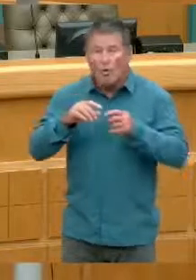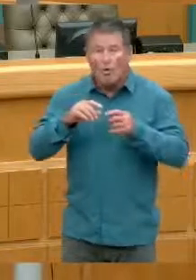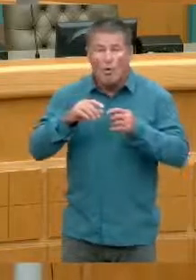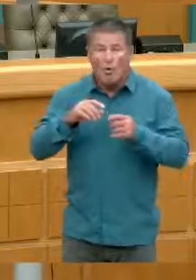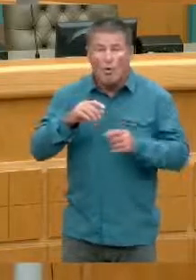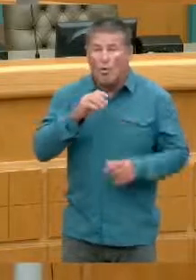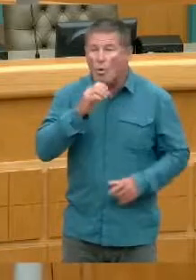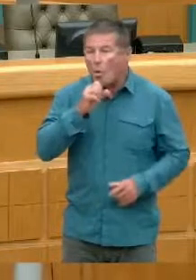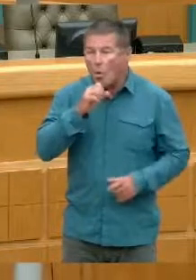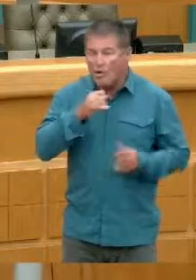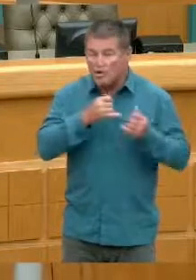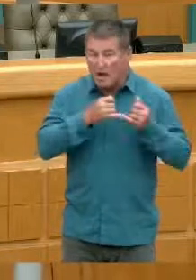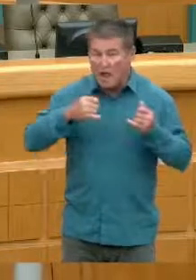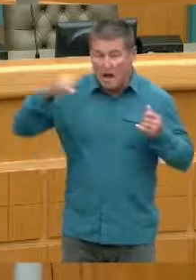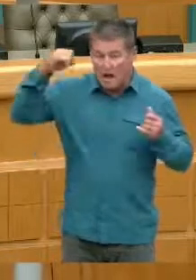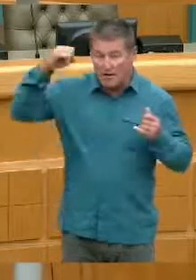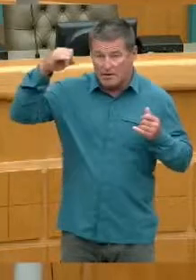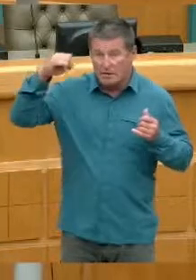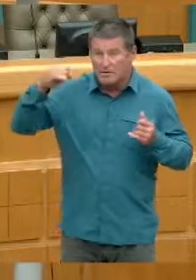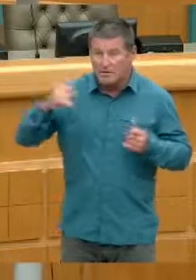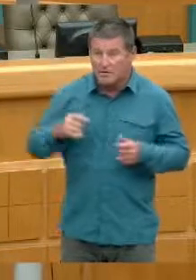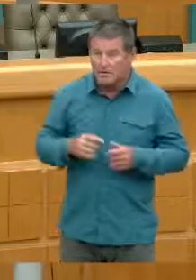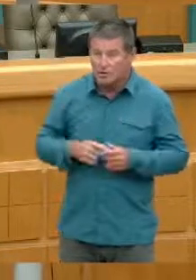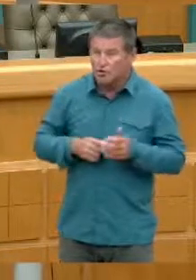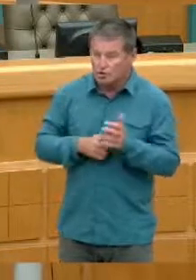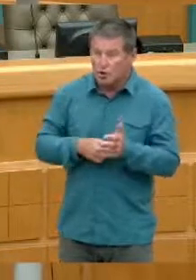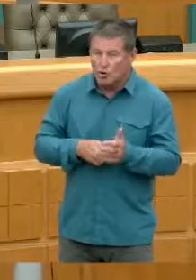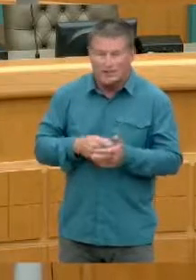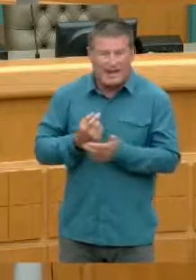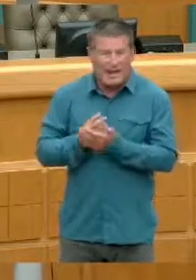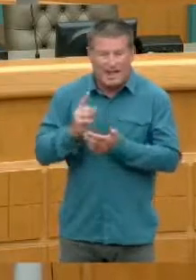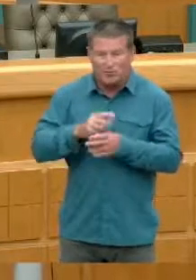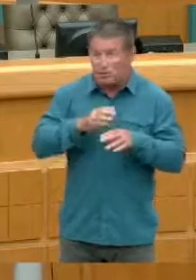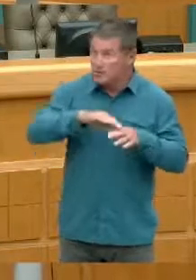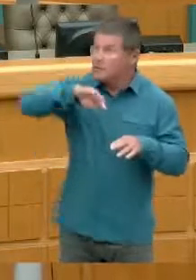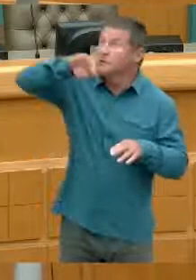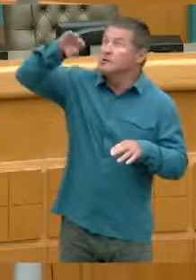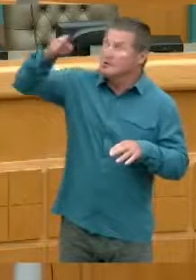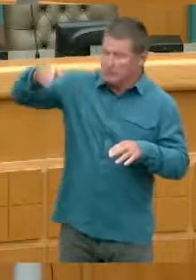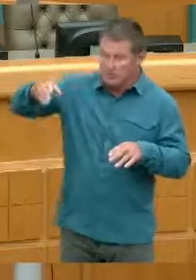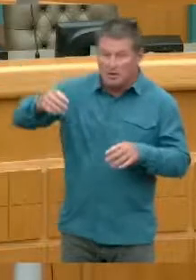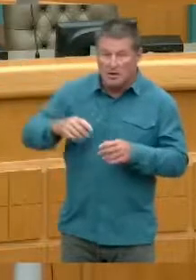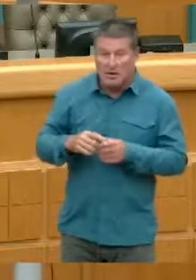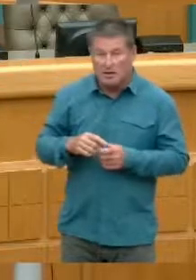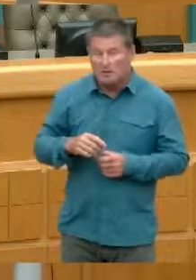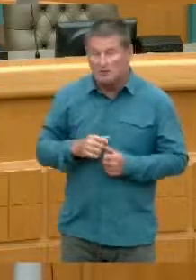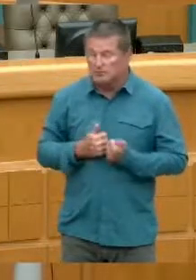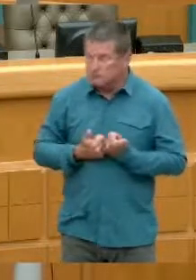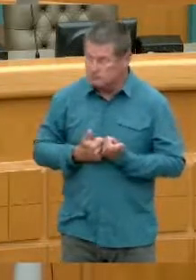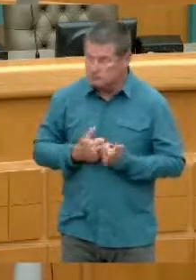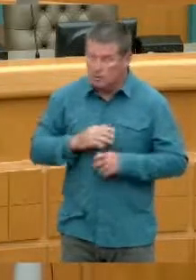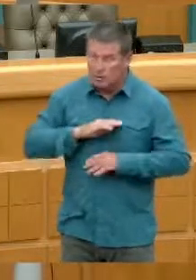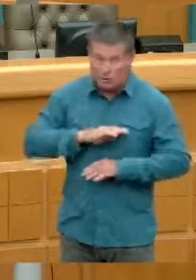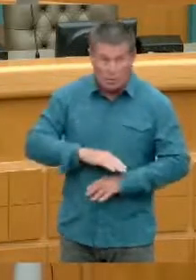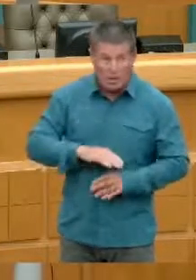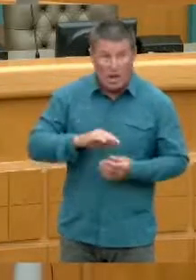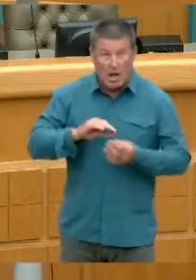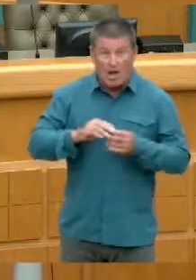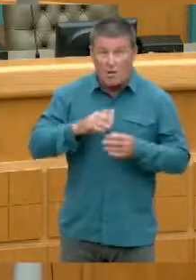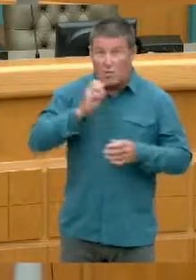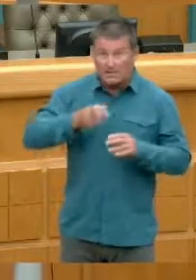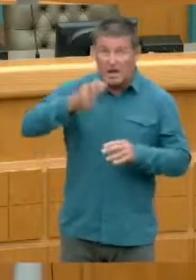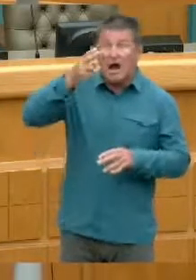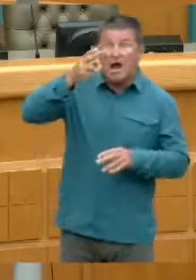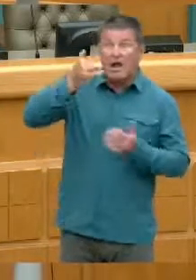numbers, and thankfully this week these numbers have declined from the outbreak condition, but I'm going to